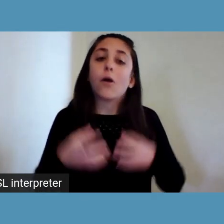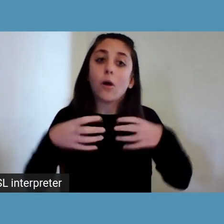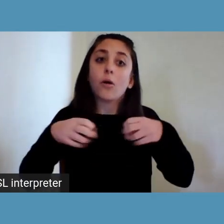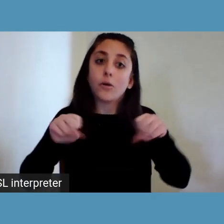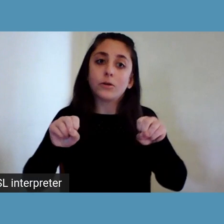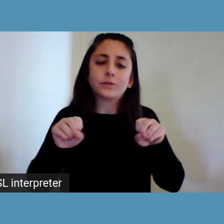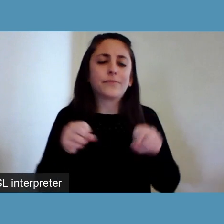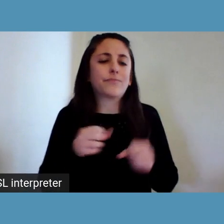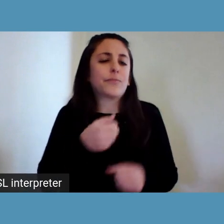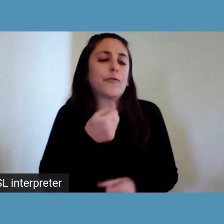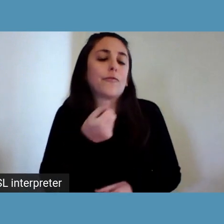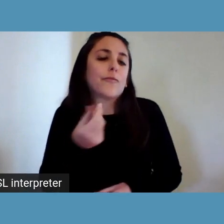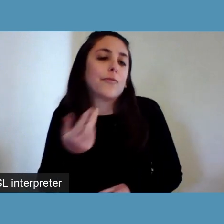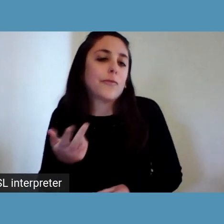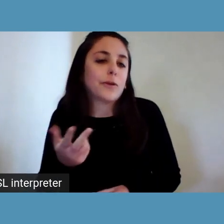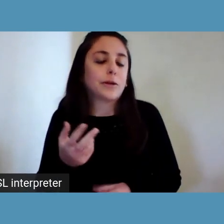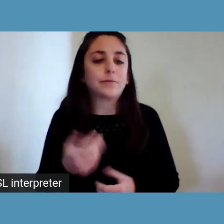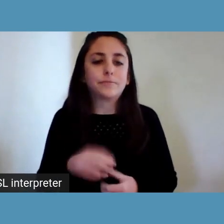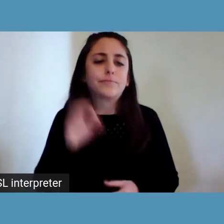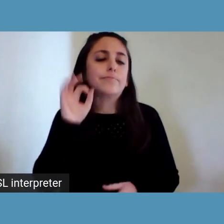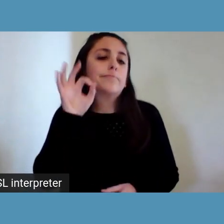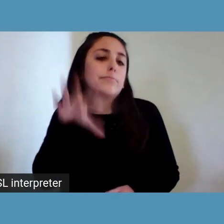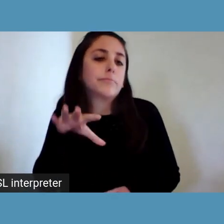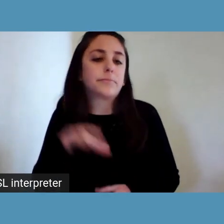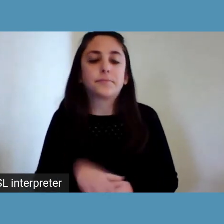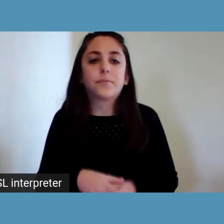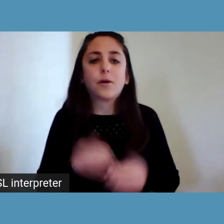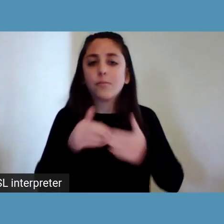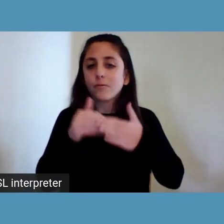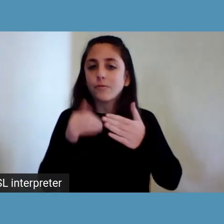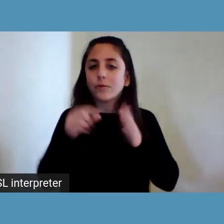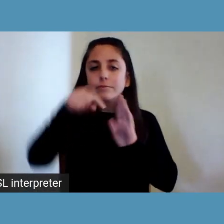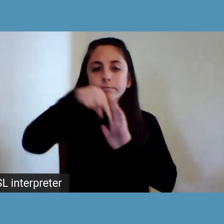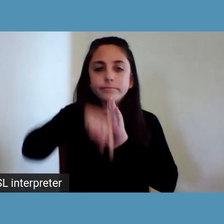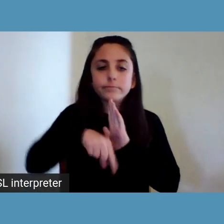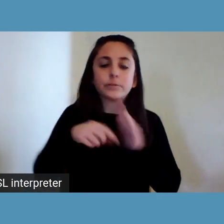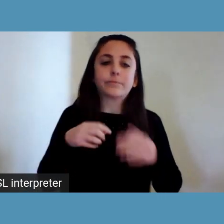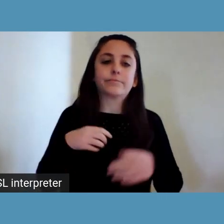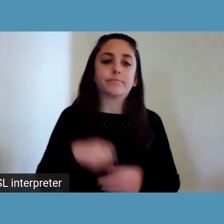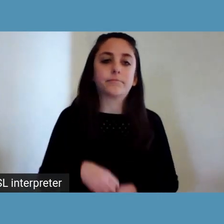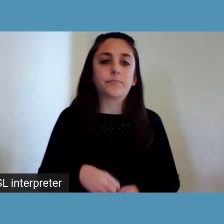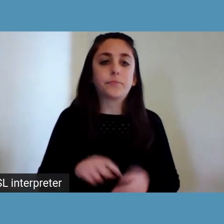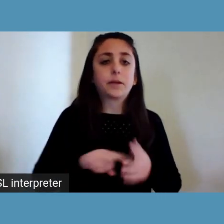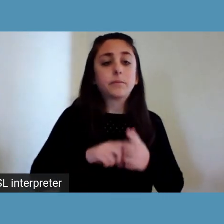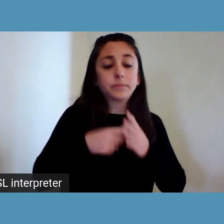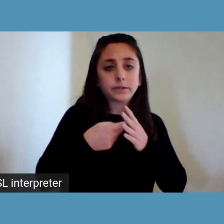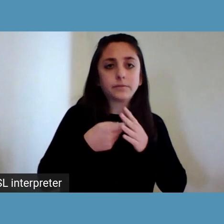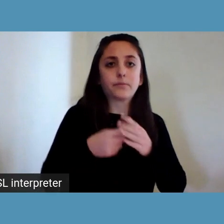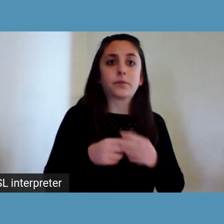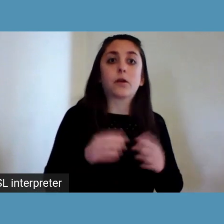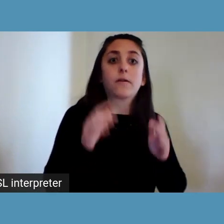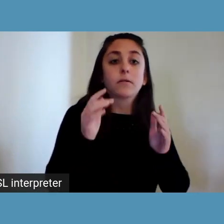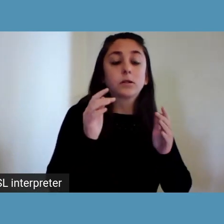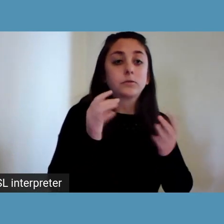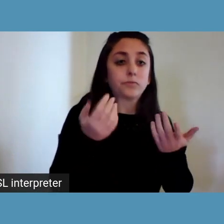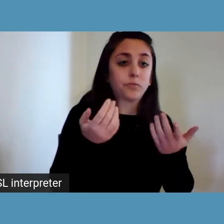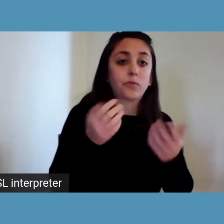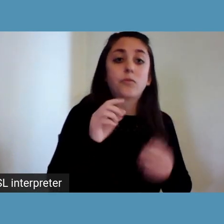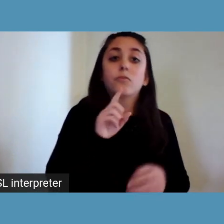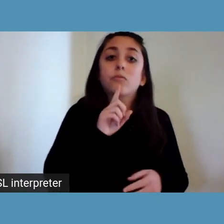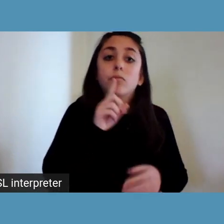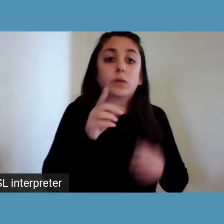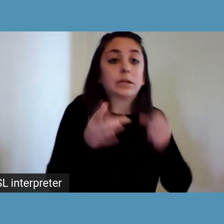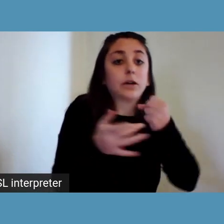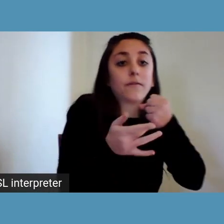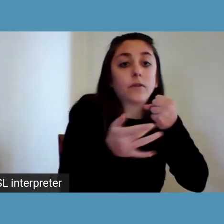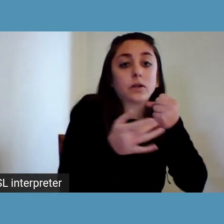our attendees before we begin the program. In this era of virtual meetings, when digital spaces may substitute our physical